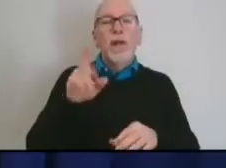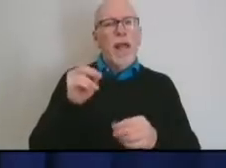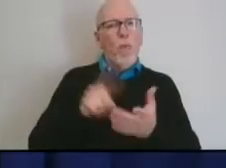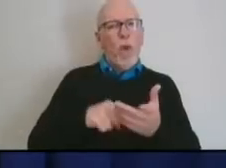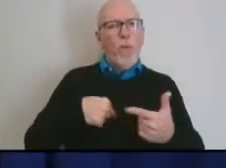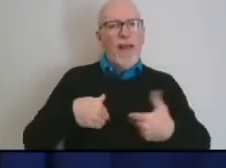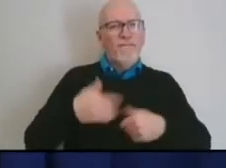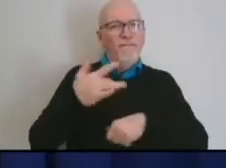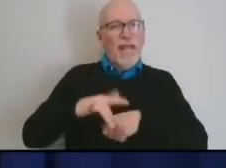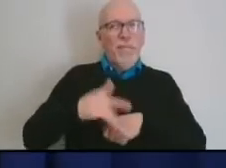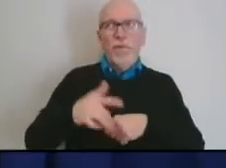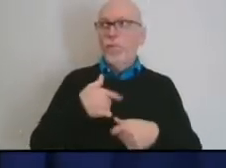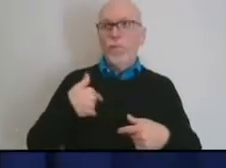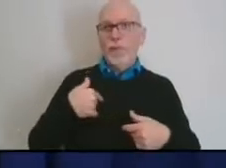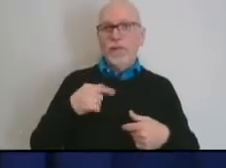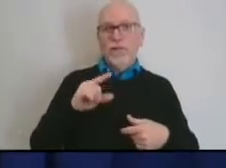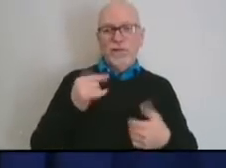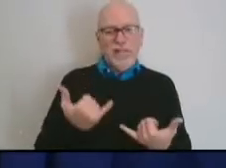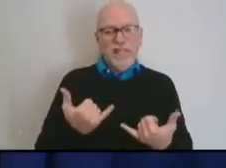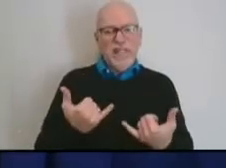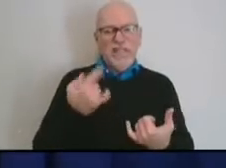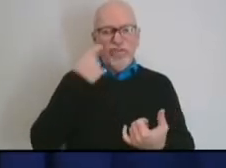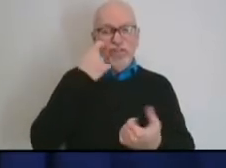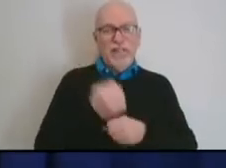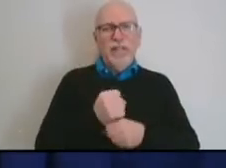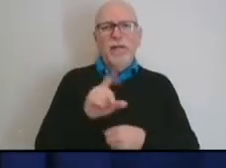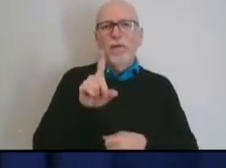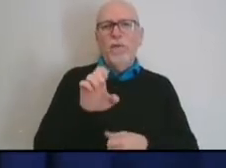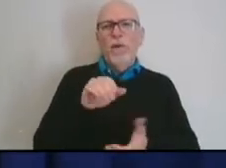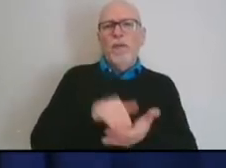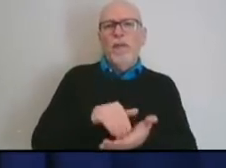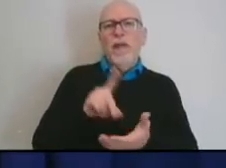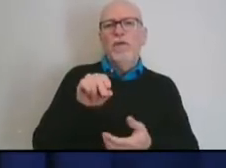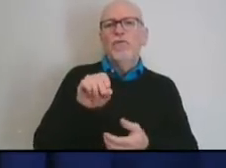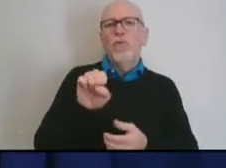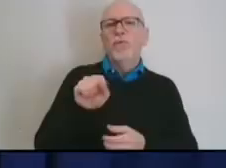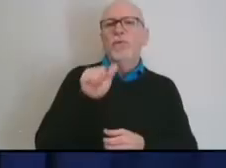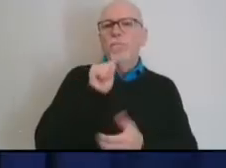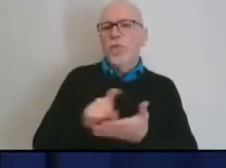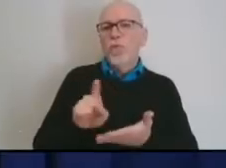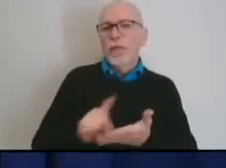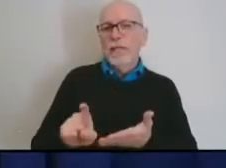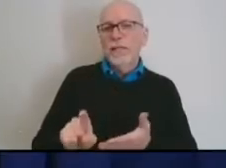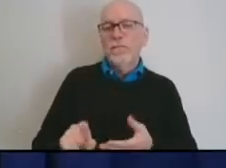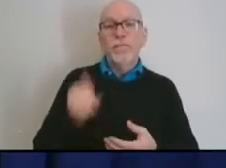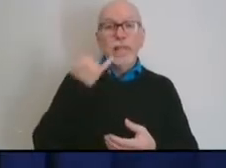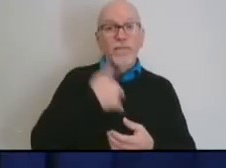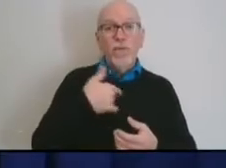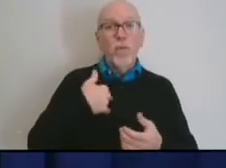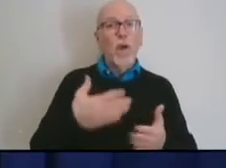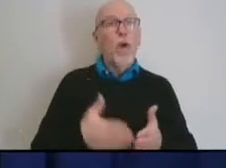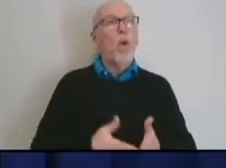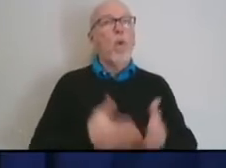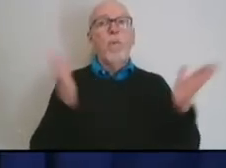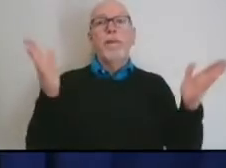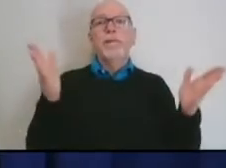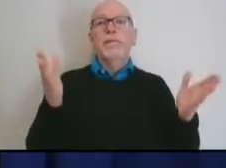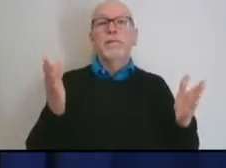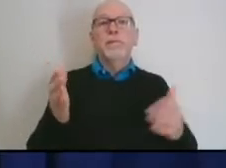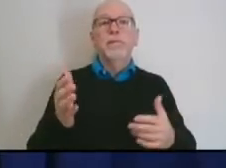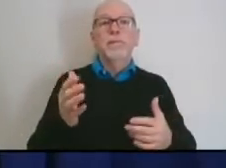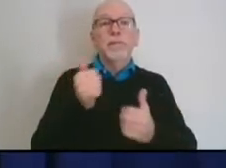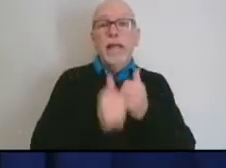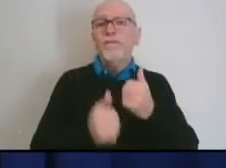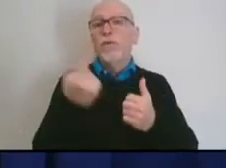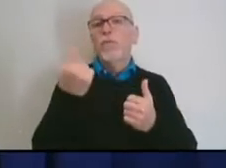We're now have just now worked up to 100,000 doses a week. And if we would open it up to everybody